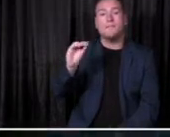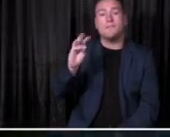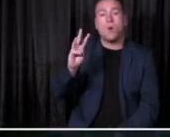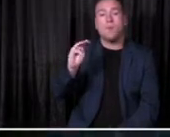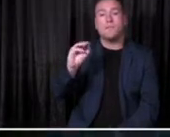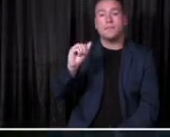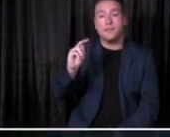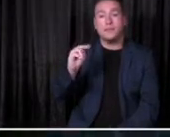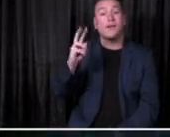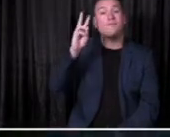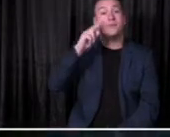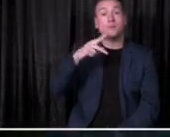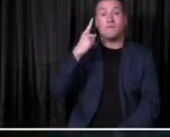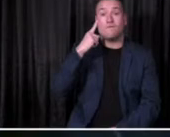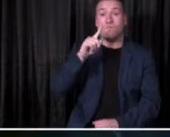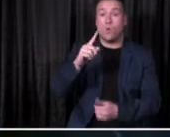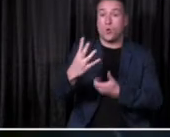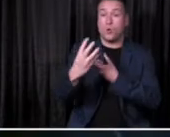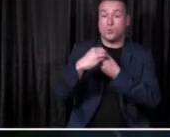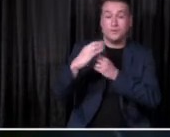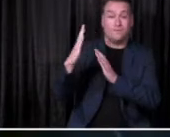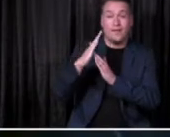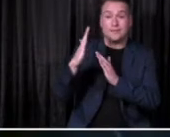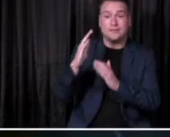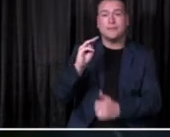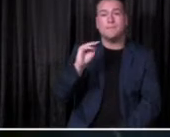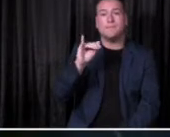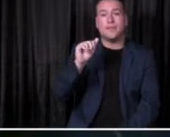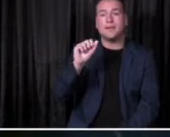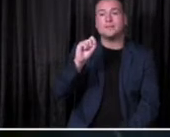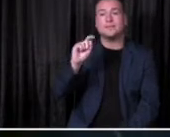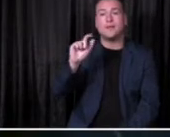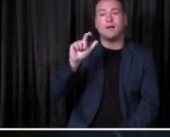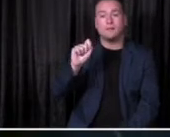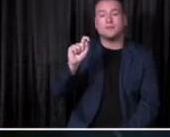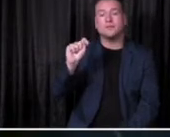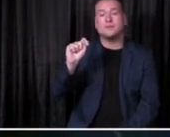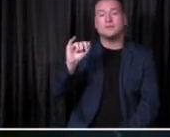Vice President for Inclusive Excellence, Mia Settles Tidwell.